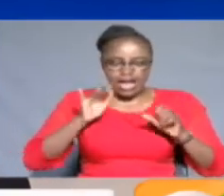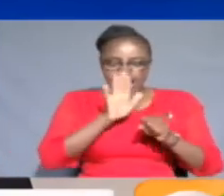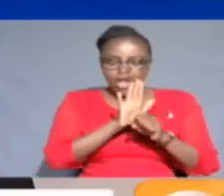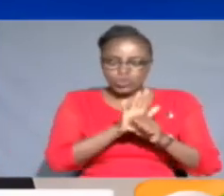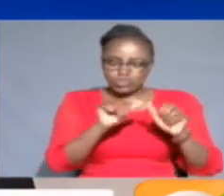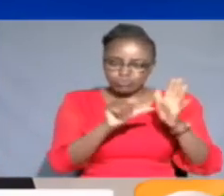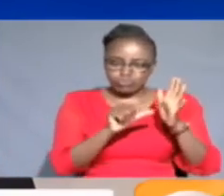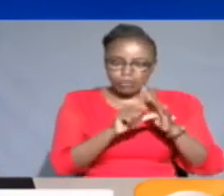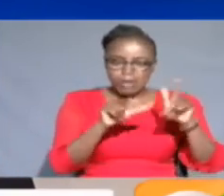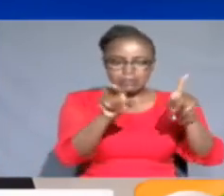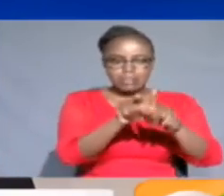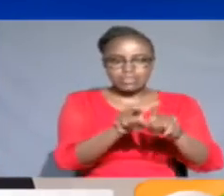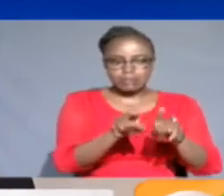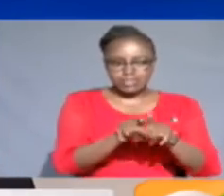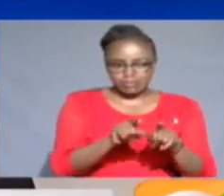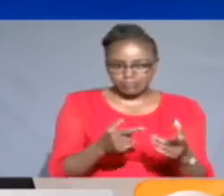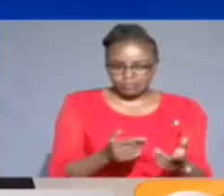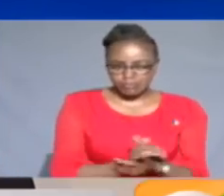problems.